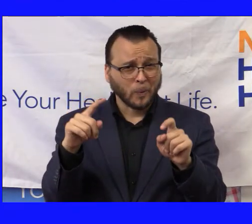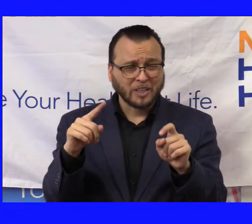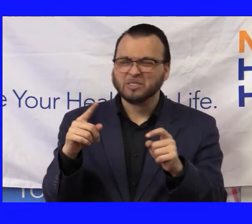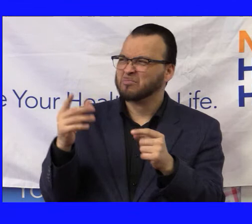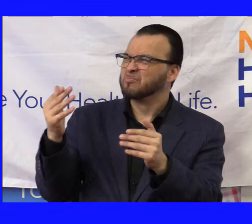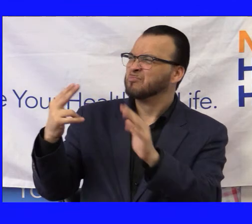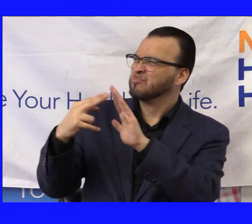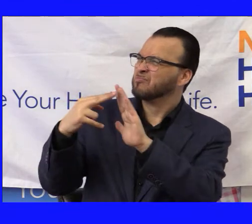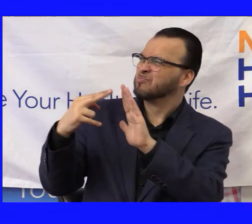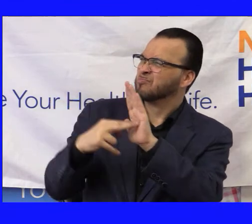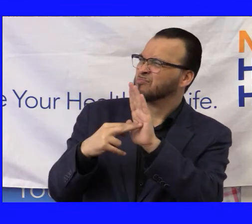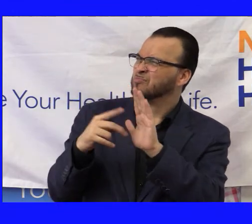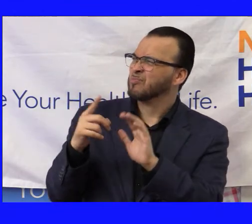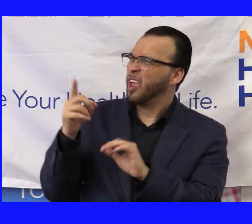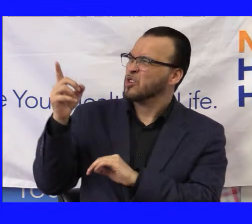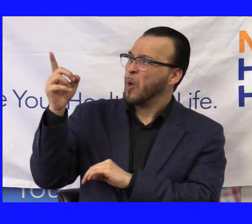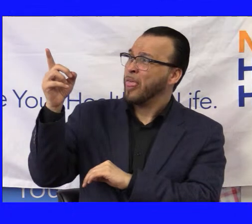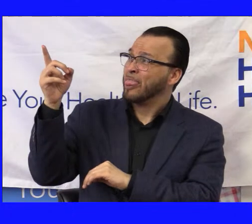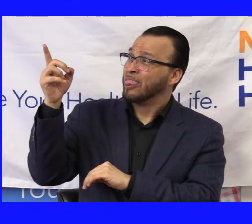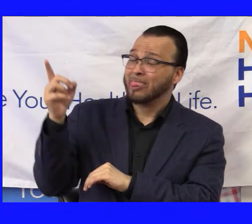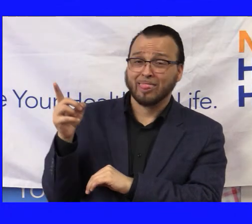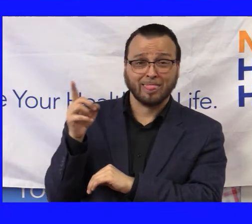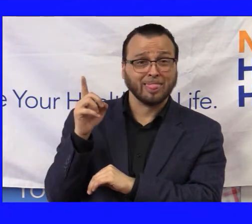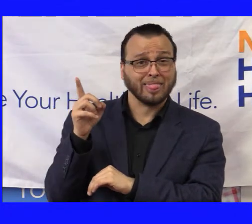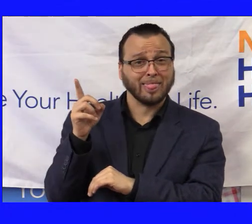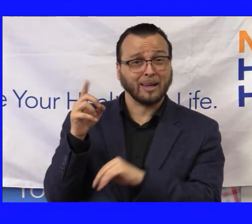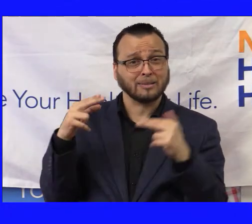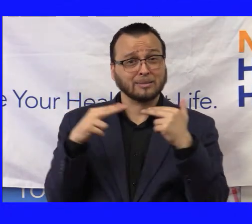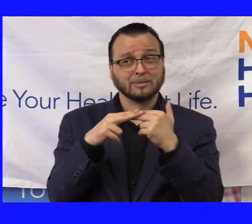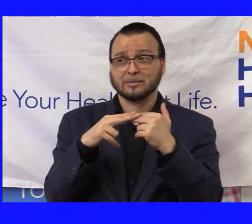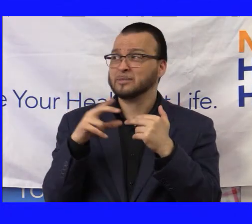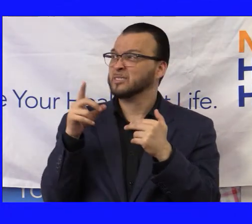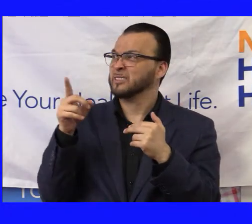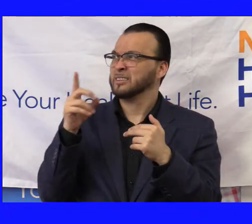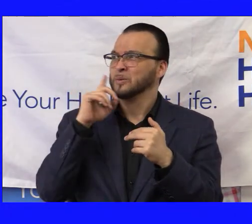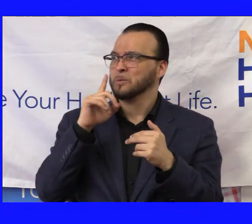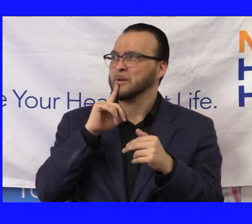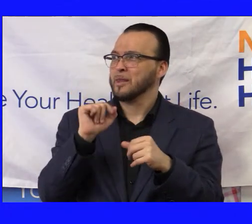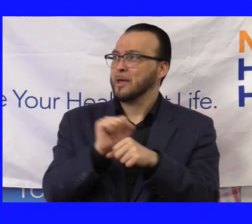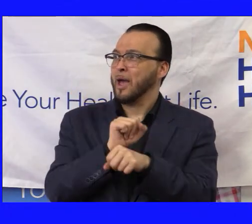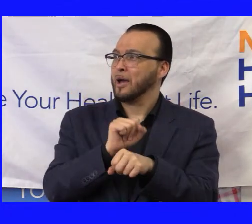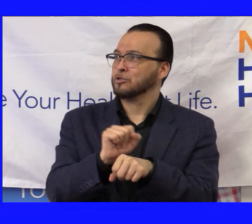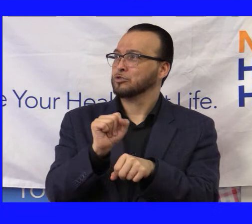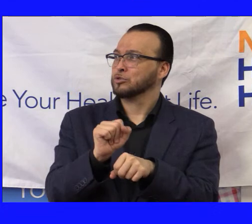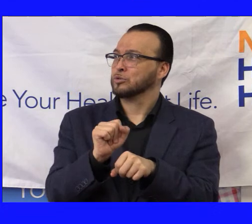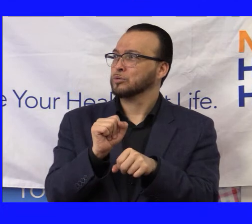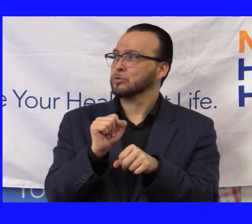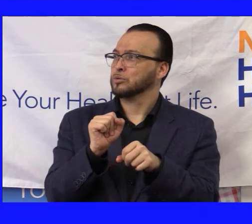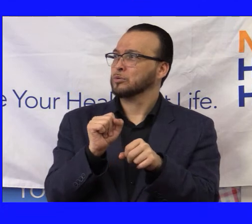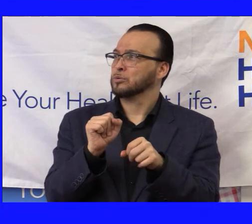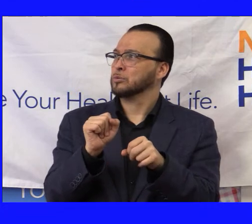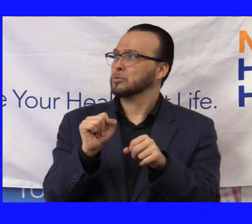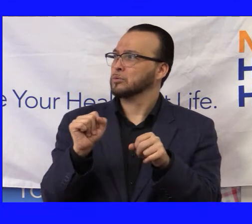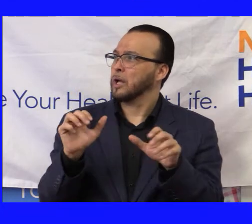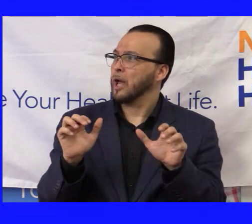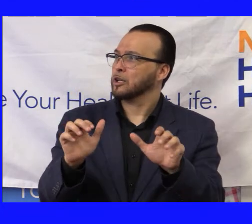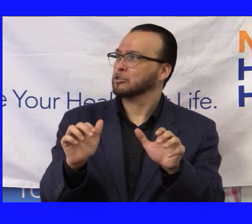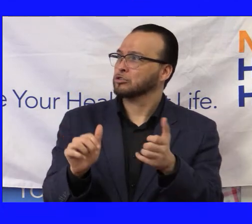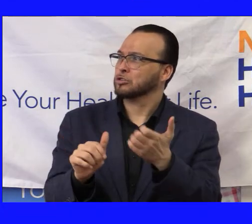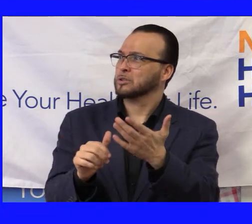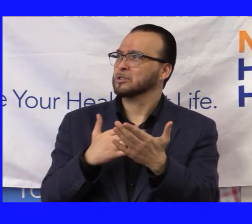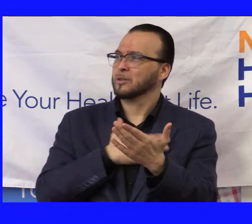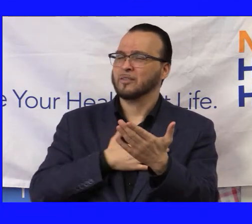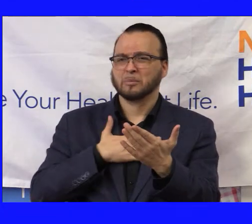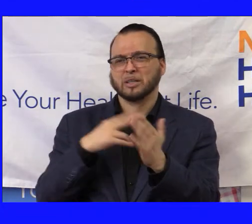the actual pending action. So yeah, if you could, please, thank